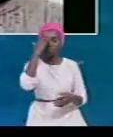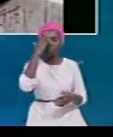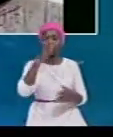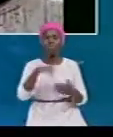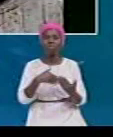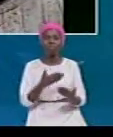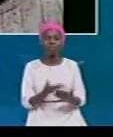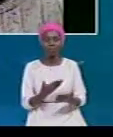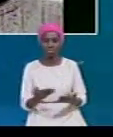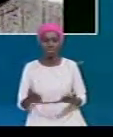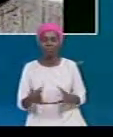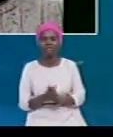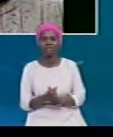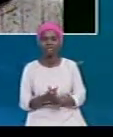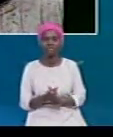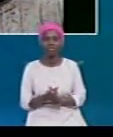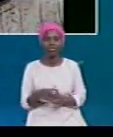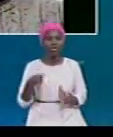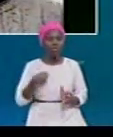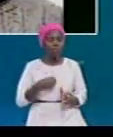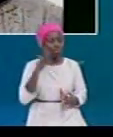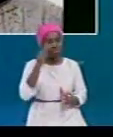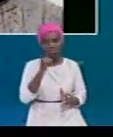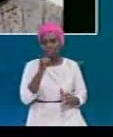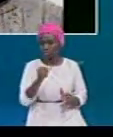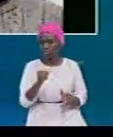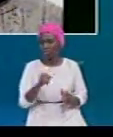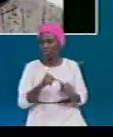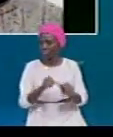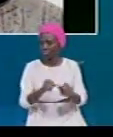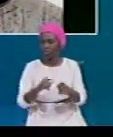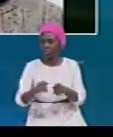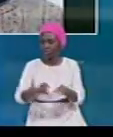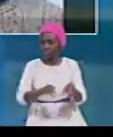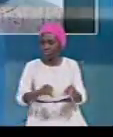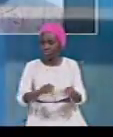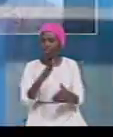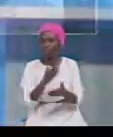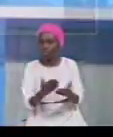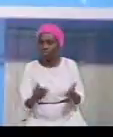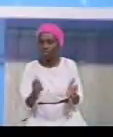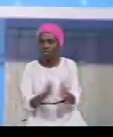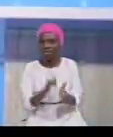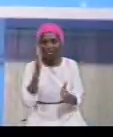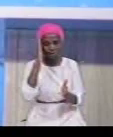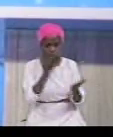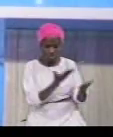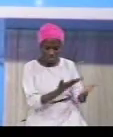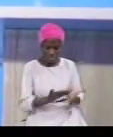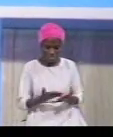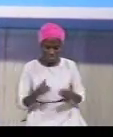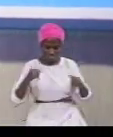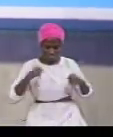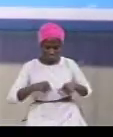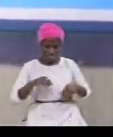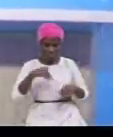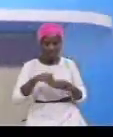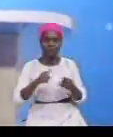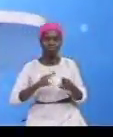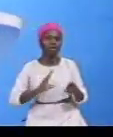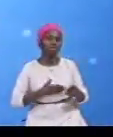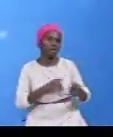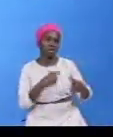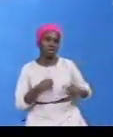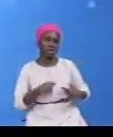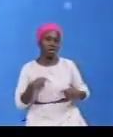guilt, that bring condemnation. We should live in newness of life. He that follows after Christ